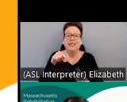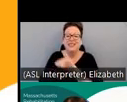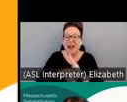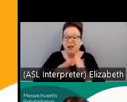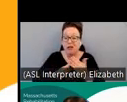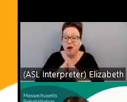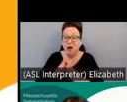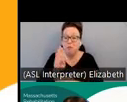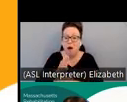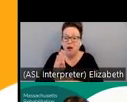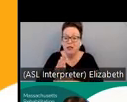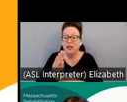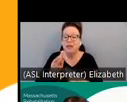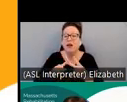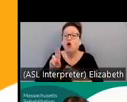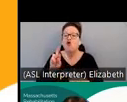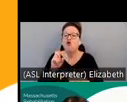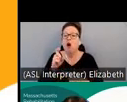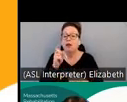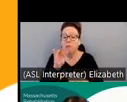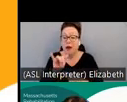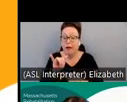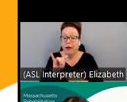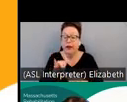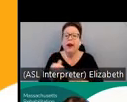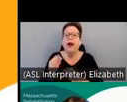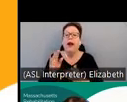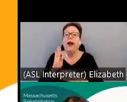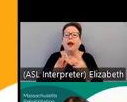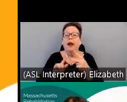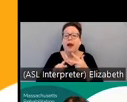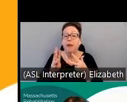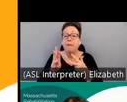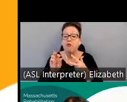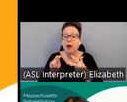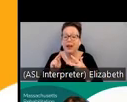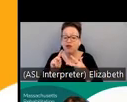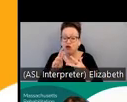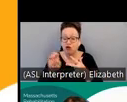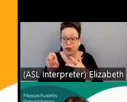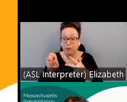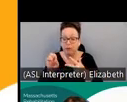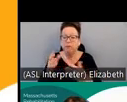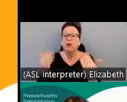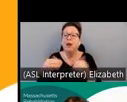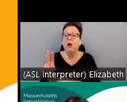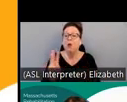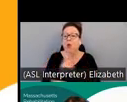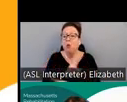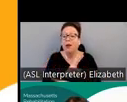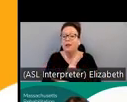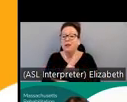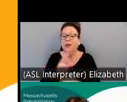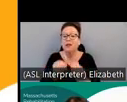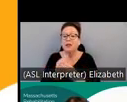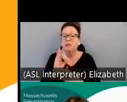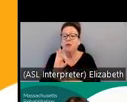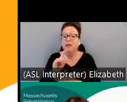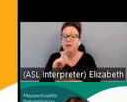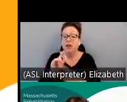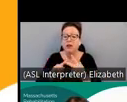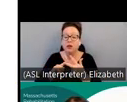Boston, Roxbury, and Braintree. And in the west, that's in Springfield and Worcester.